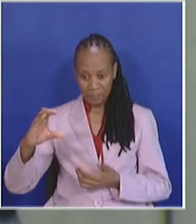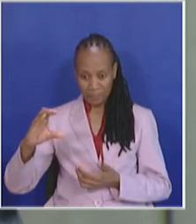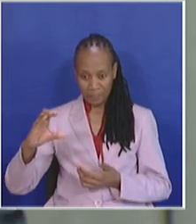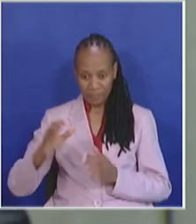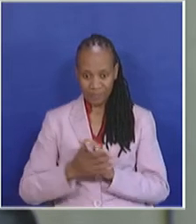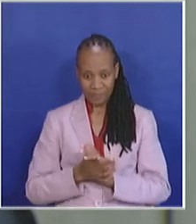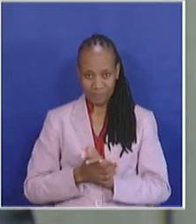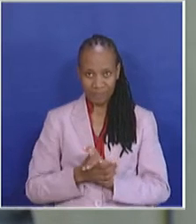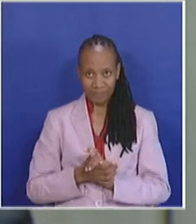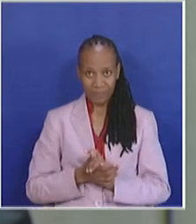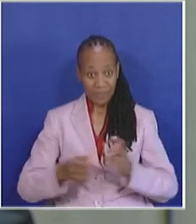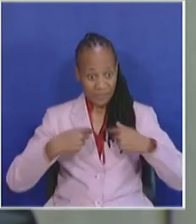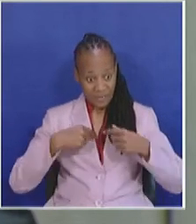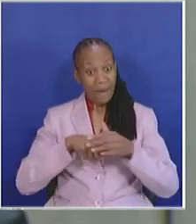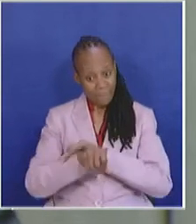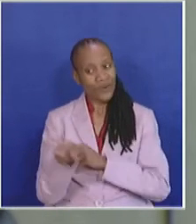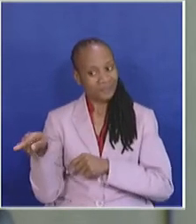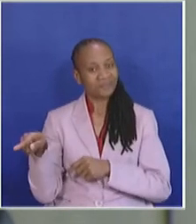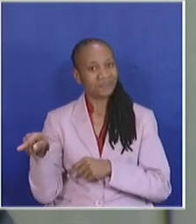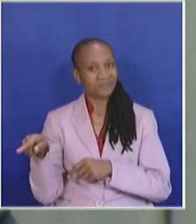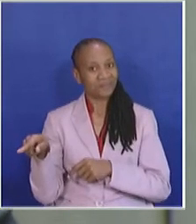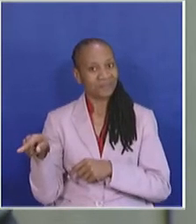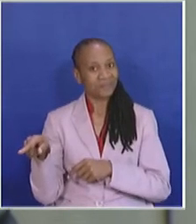where I'm coming from,